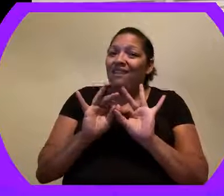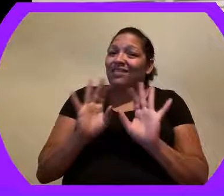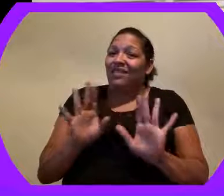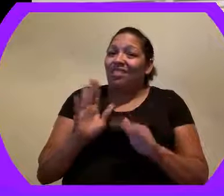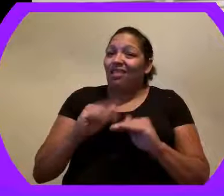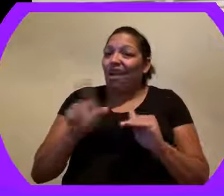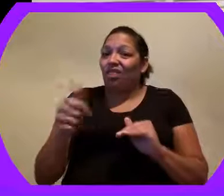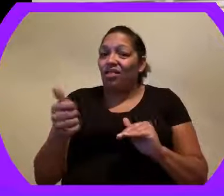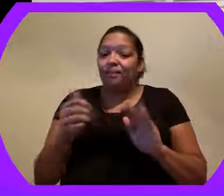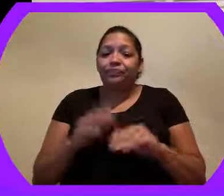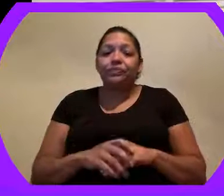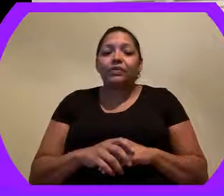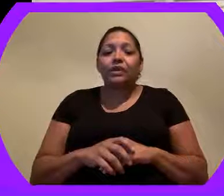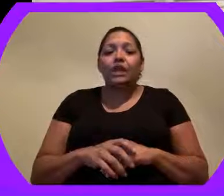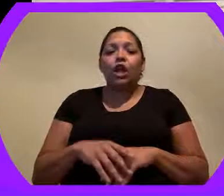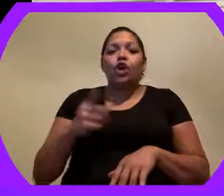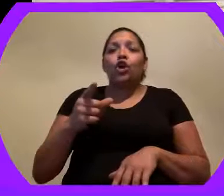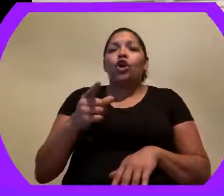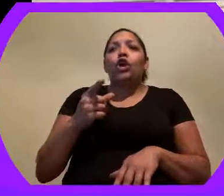uttered. Keep going.